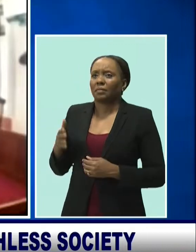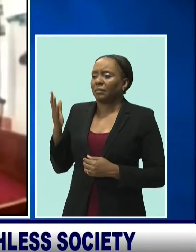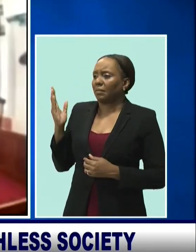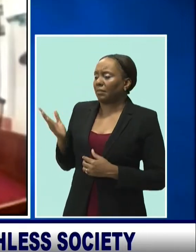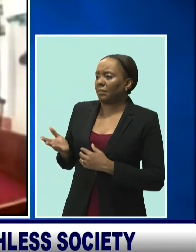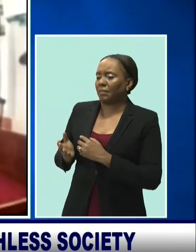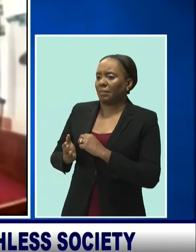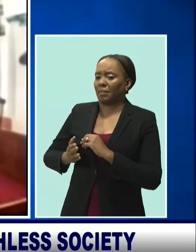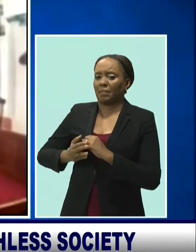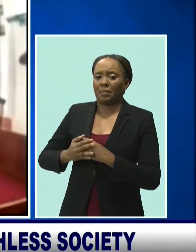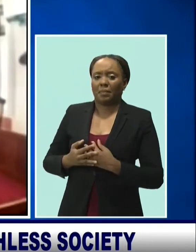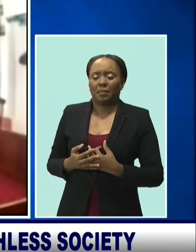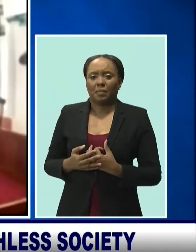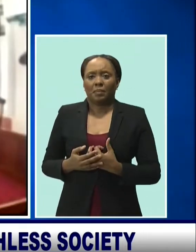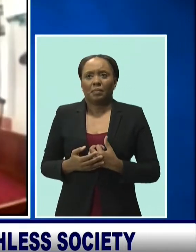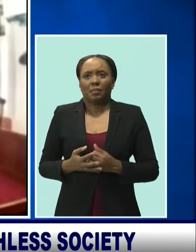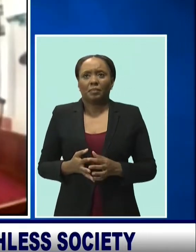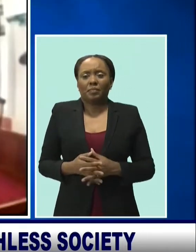of